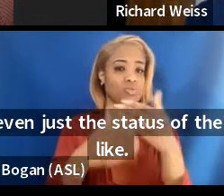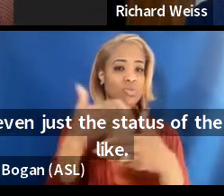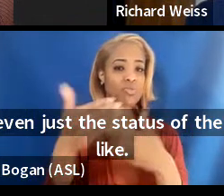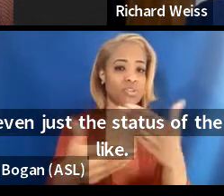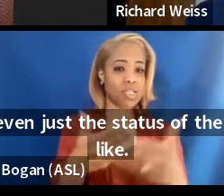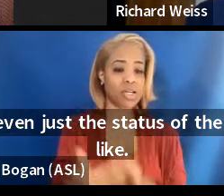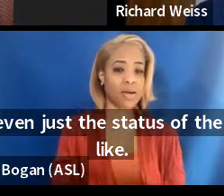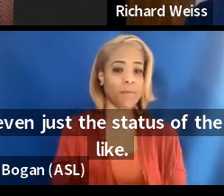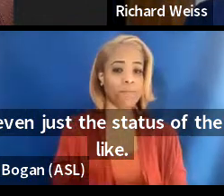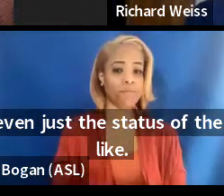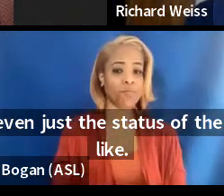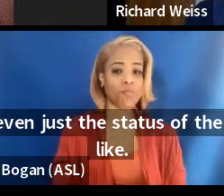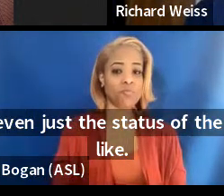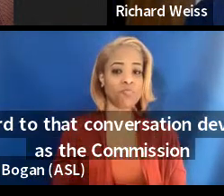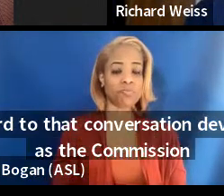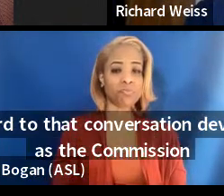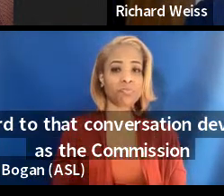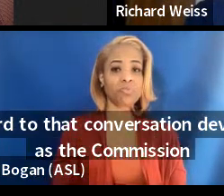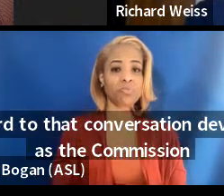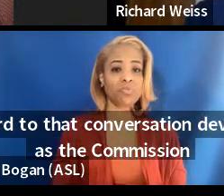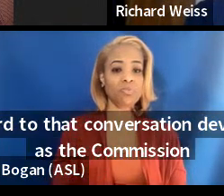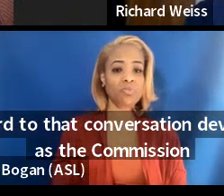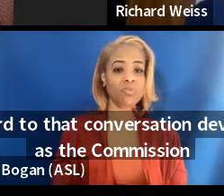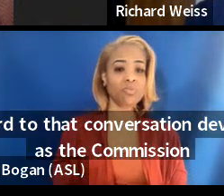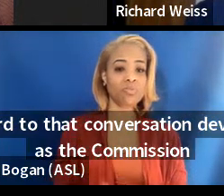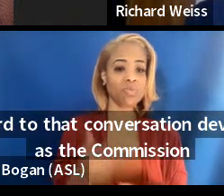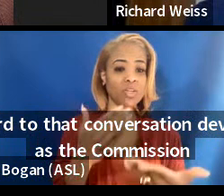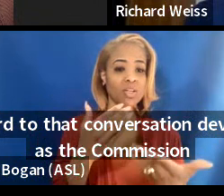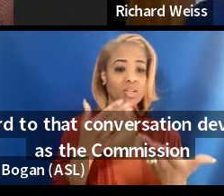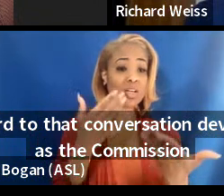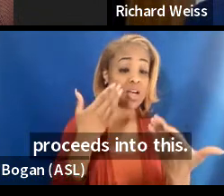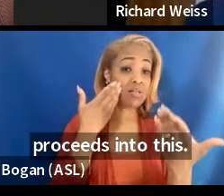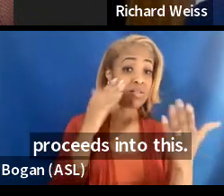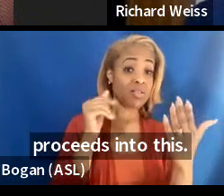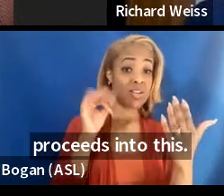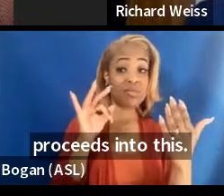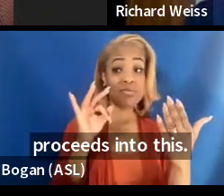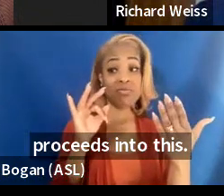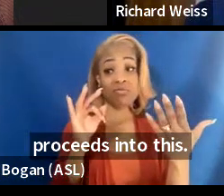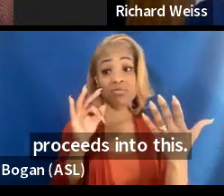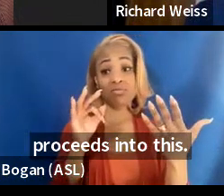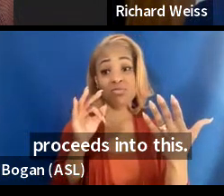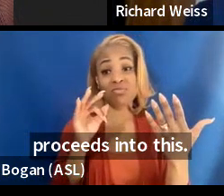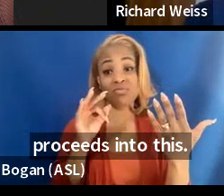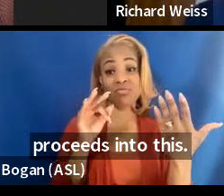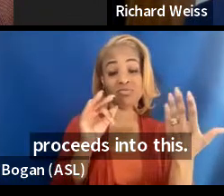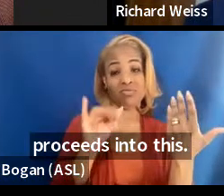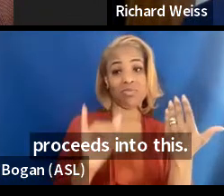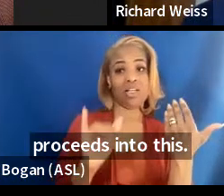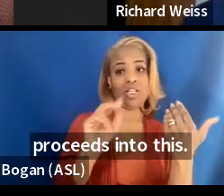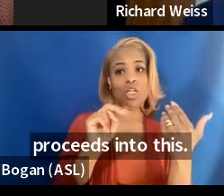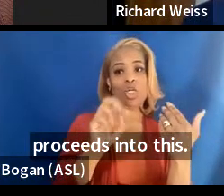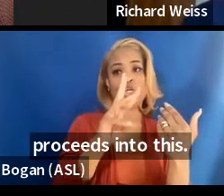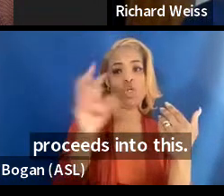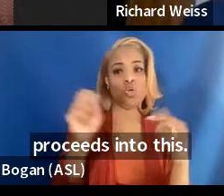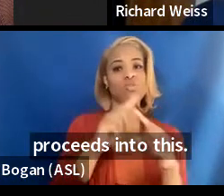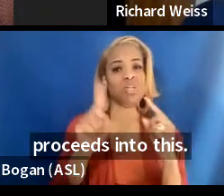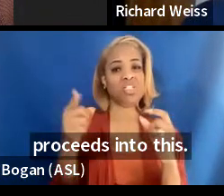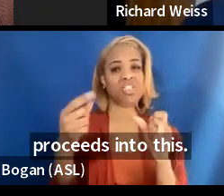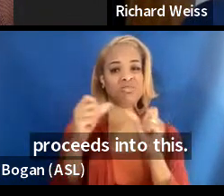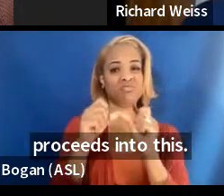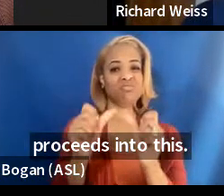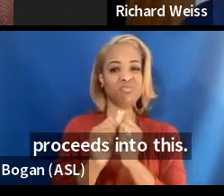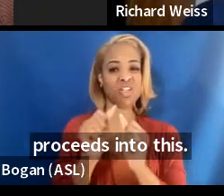this, you know, I don't even know if it's even a new phase at this point, but it continues to proceed in the current phase of